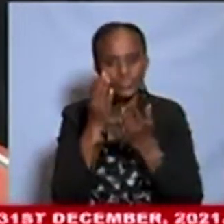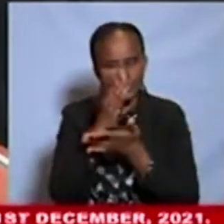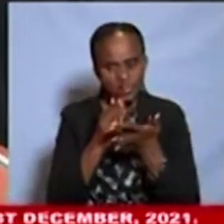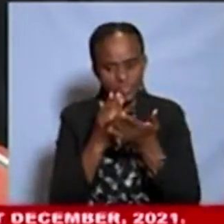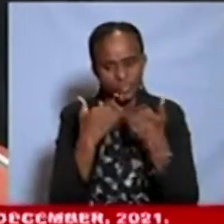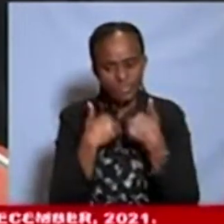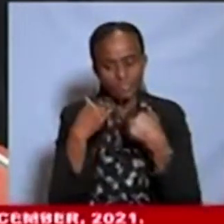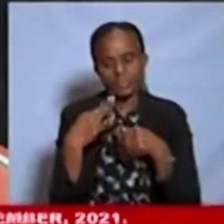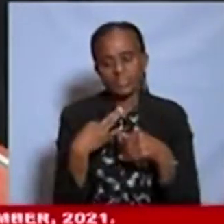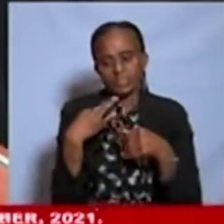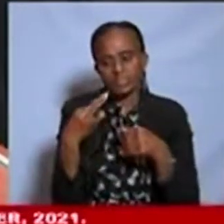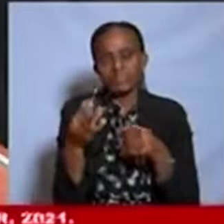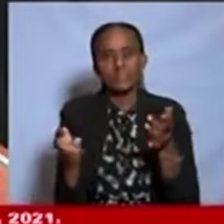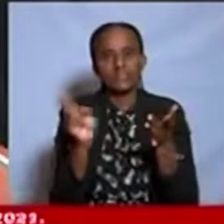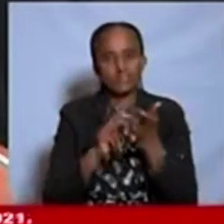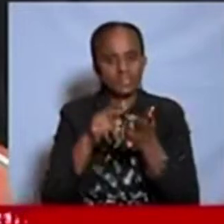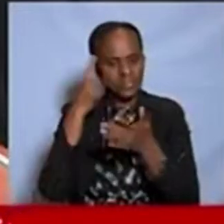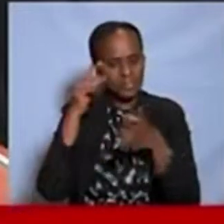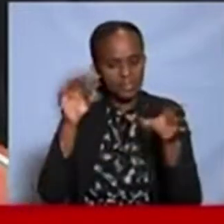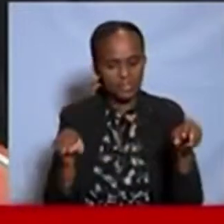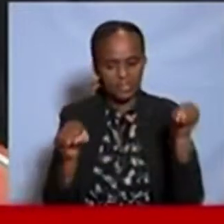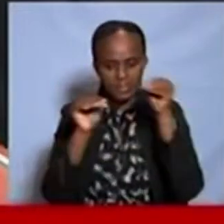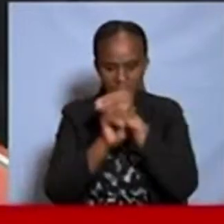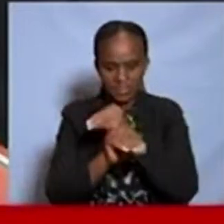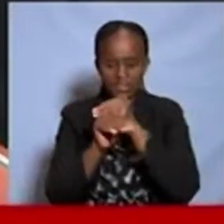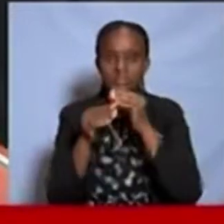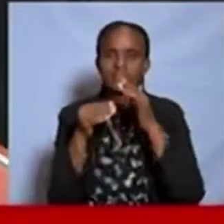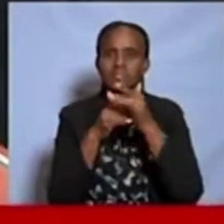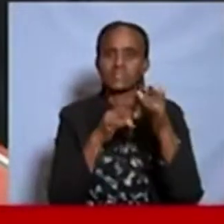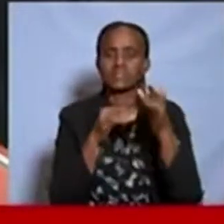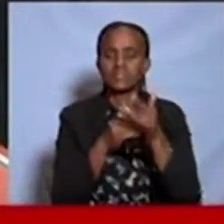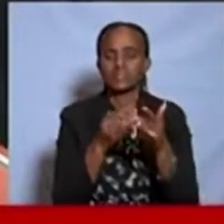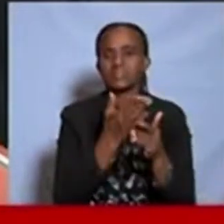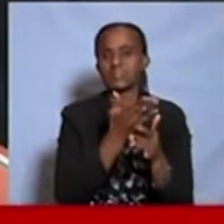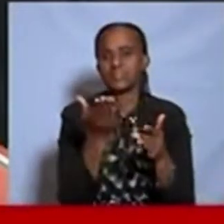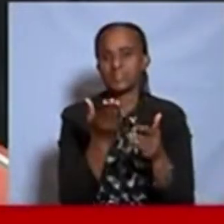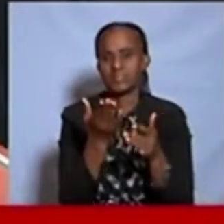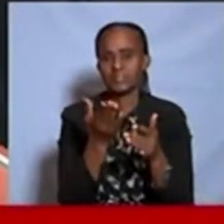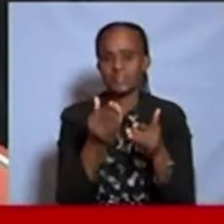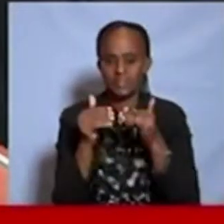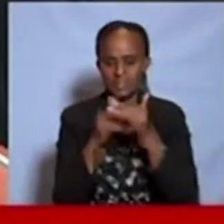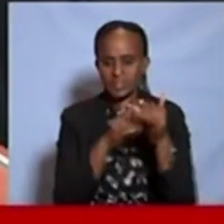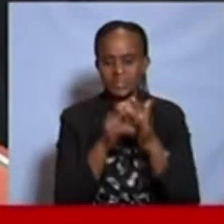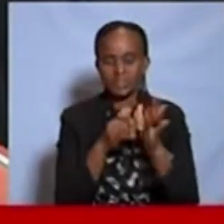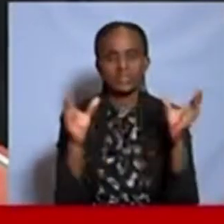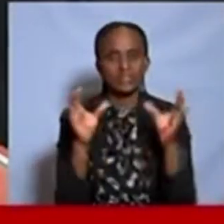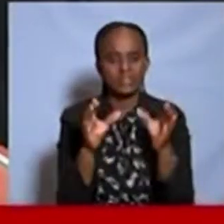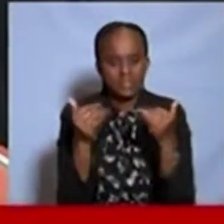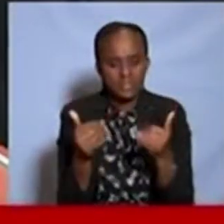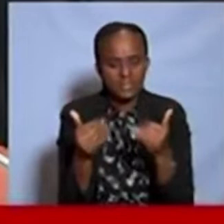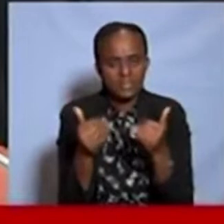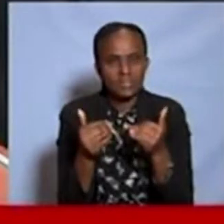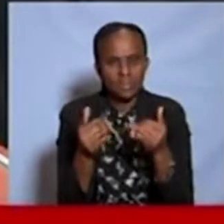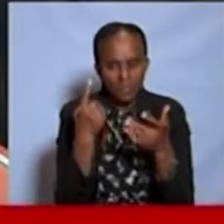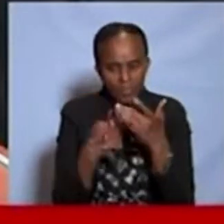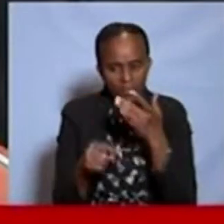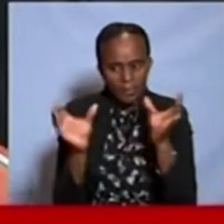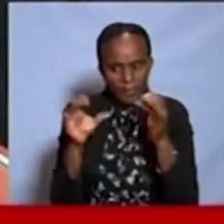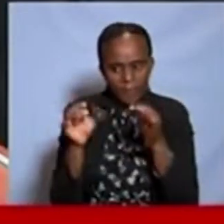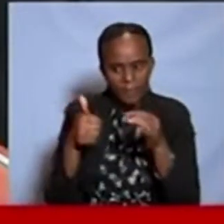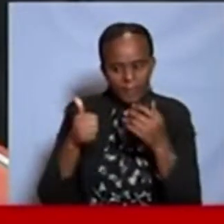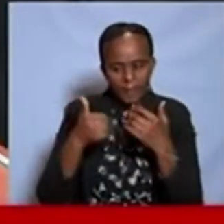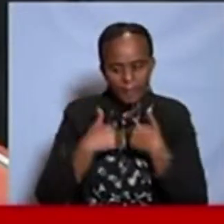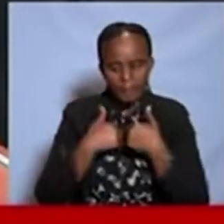since applied for debt swaps against the council, against what the council is